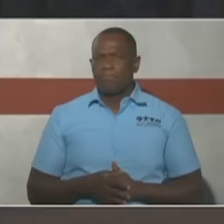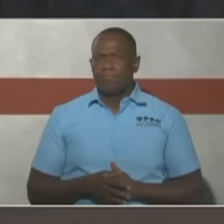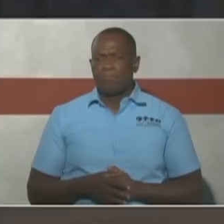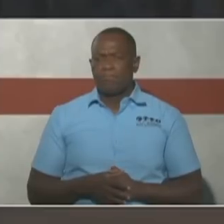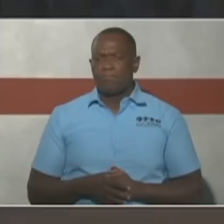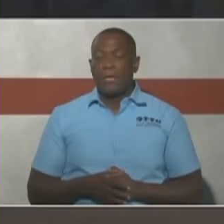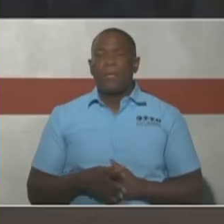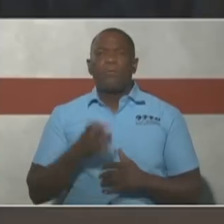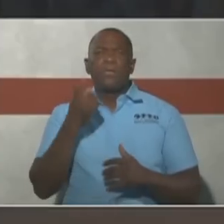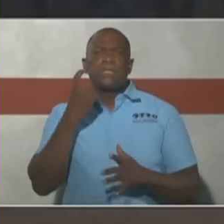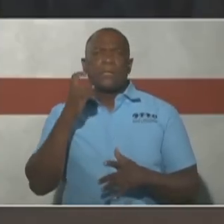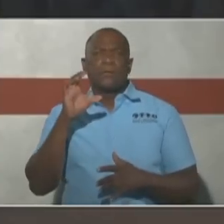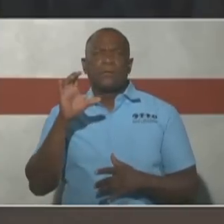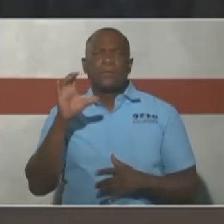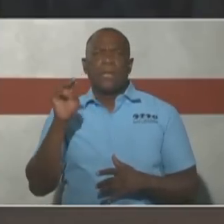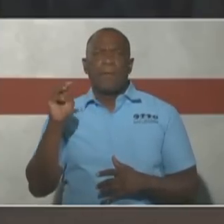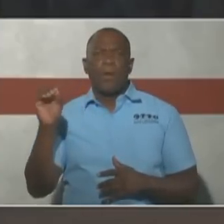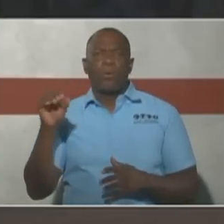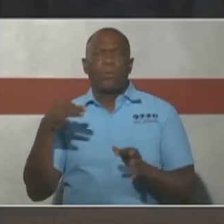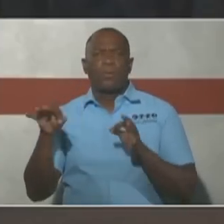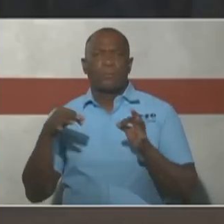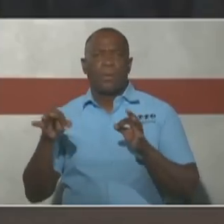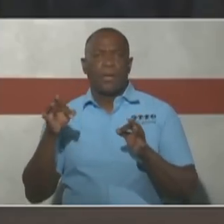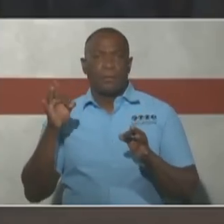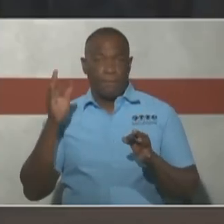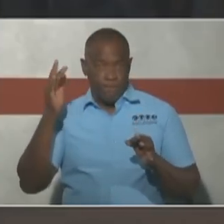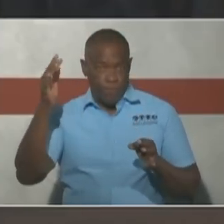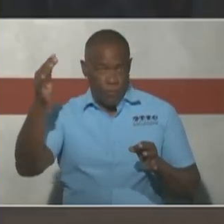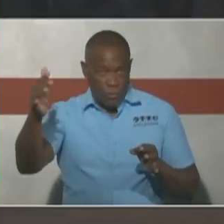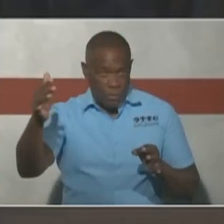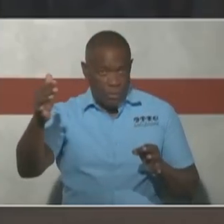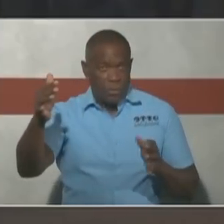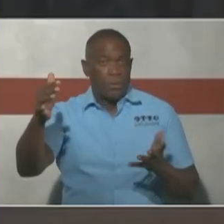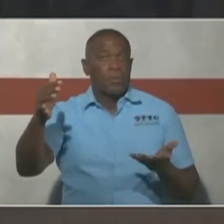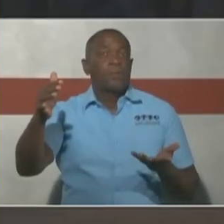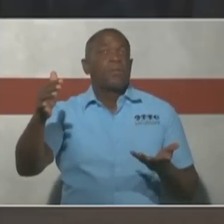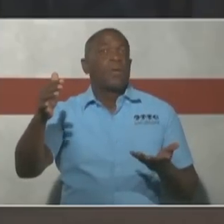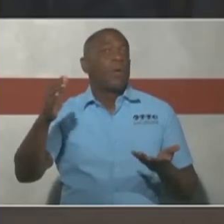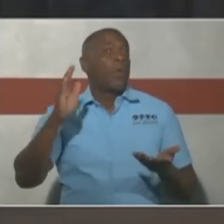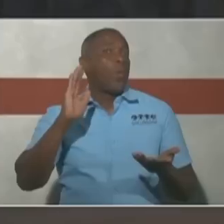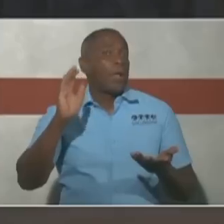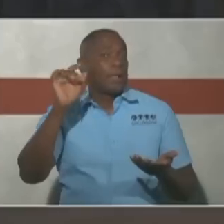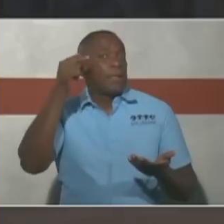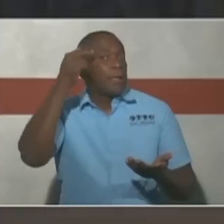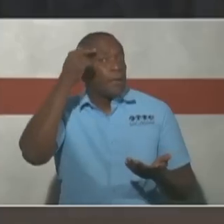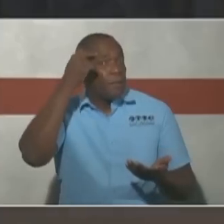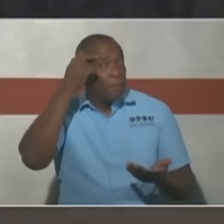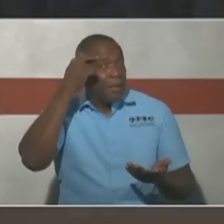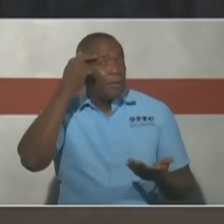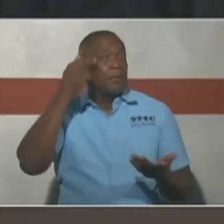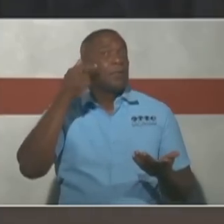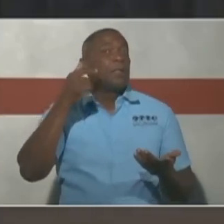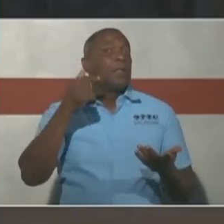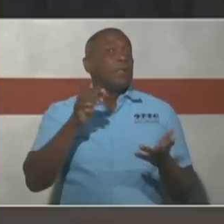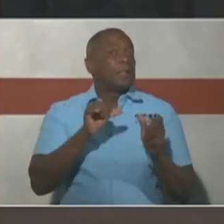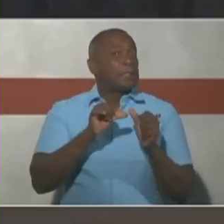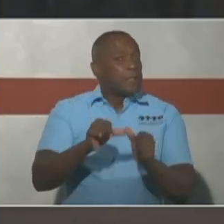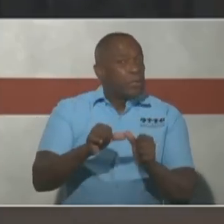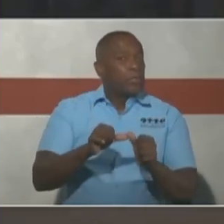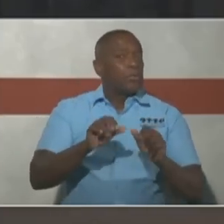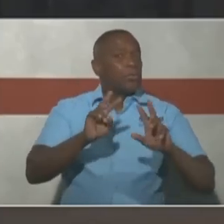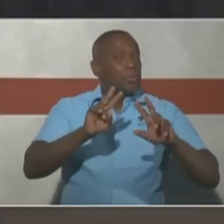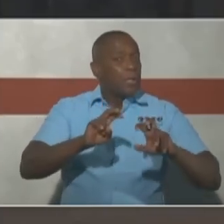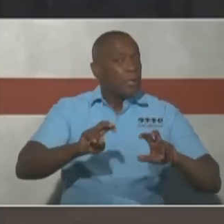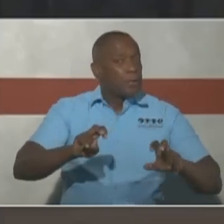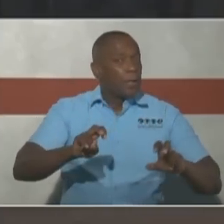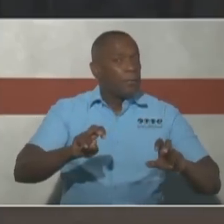workplace. You don't want any virus that you have to be spread amongst your workers, your co-workers, your schoolmates, and everyone else. So stay home if you're